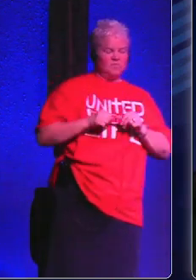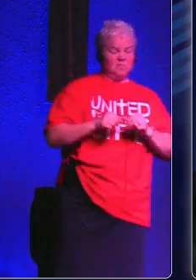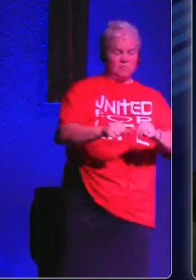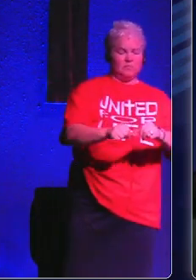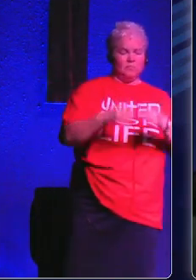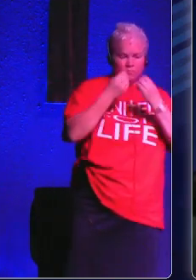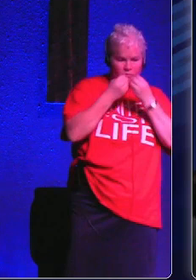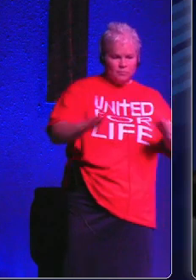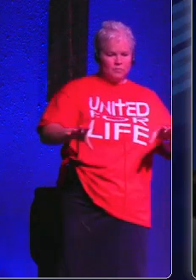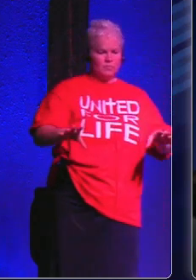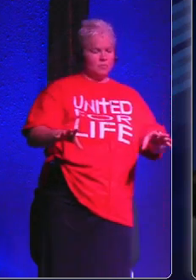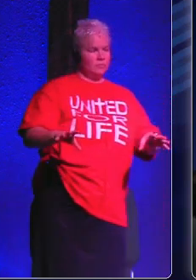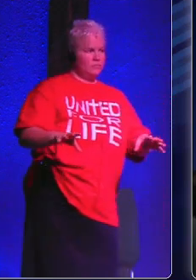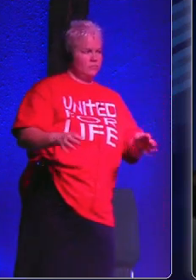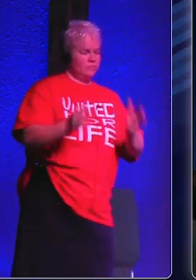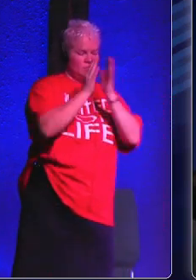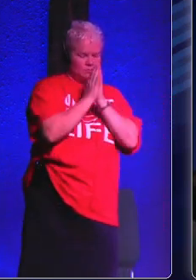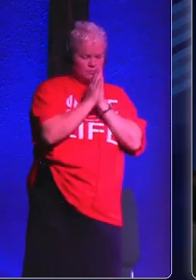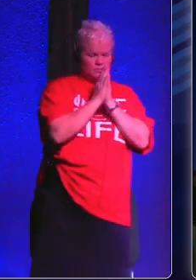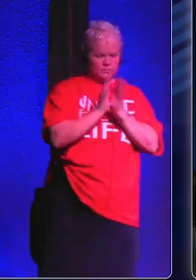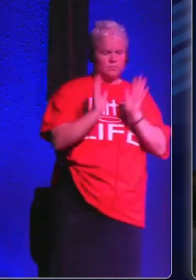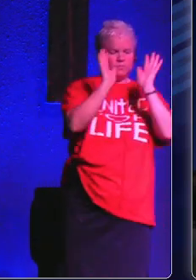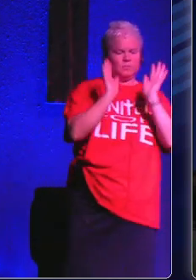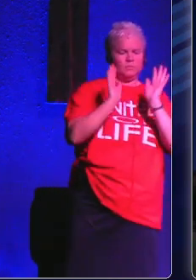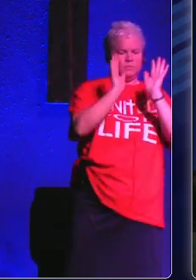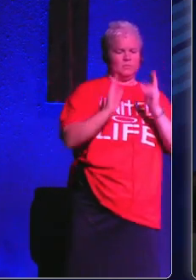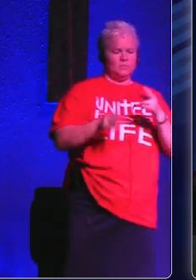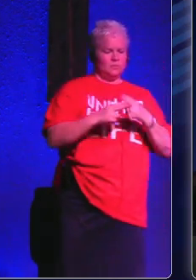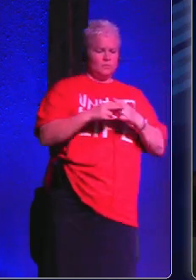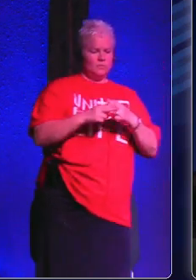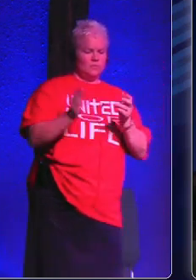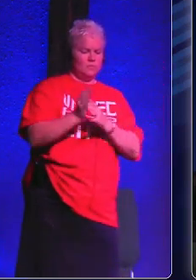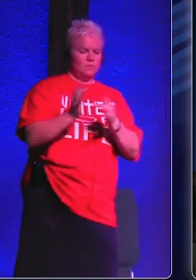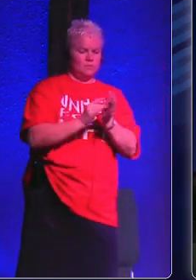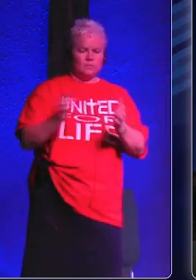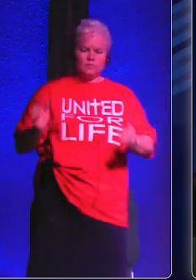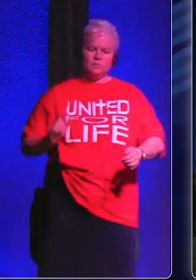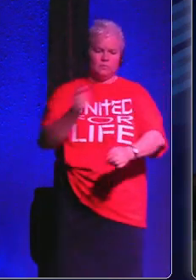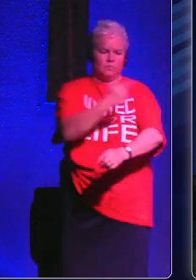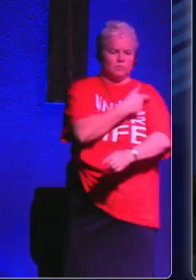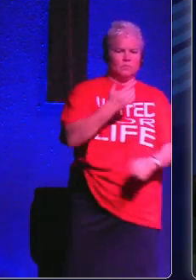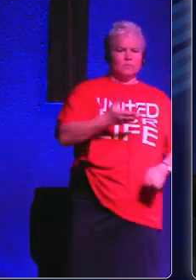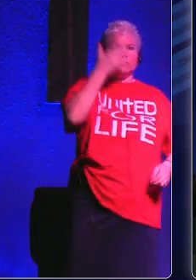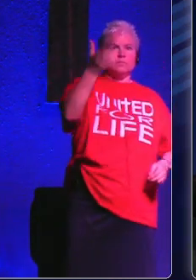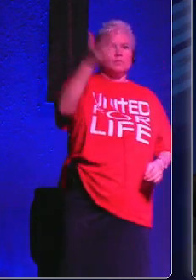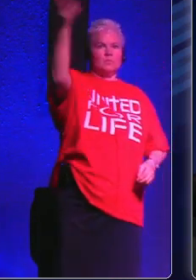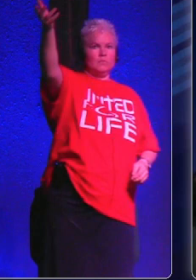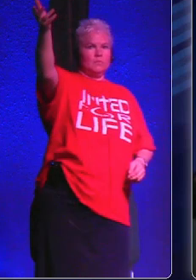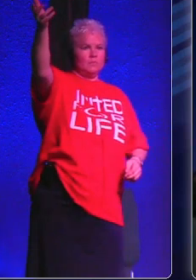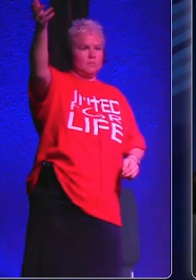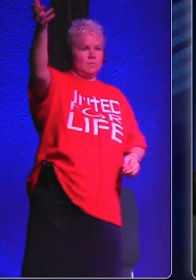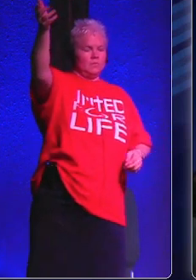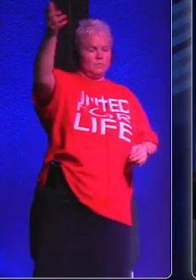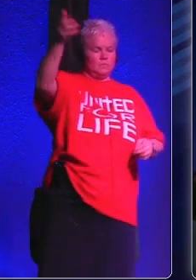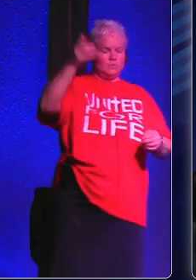Continue to be blessed. We pray this in your mighty name, Jesus. And everyone shout it out.